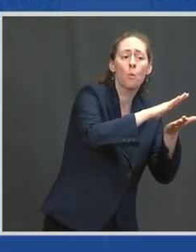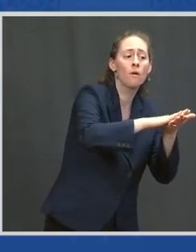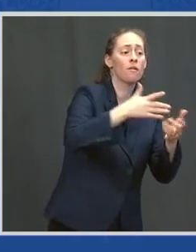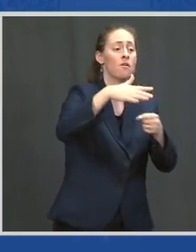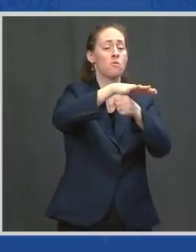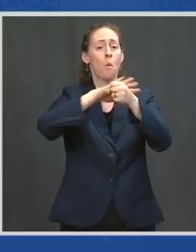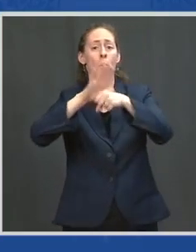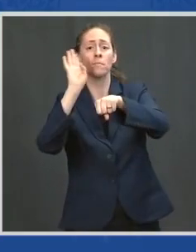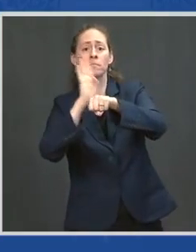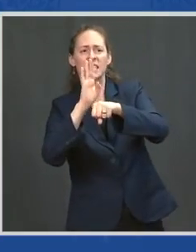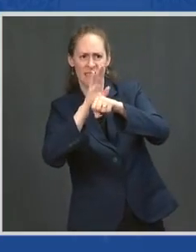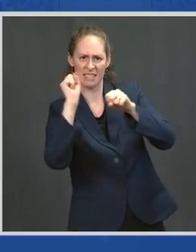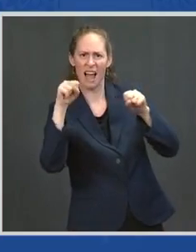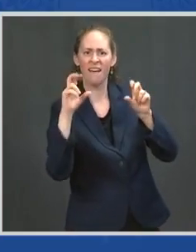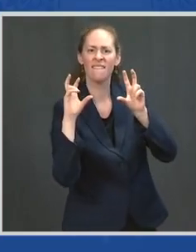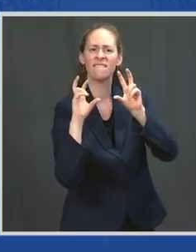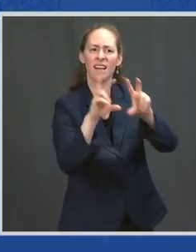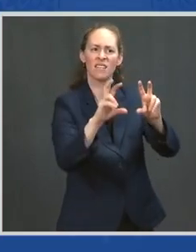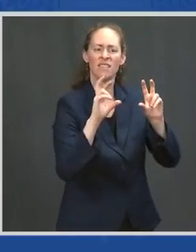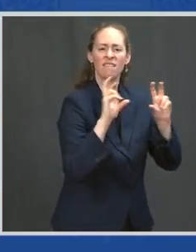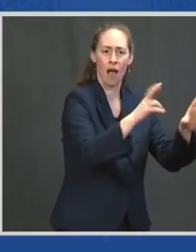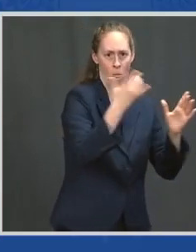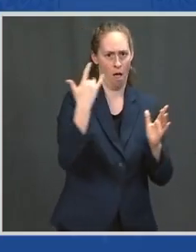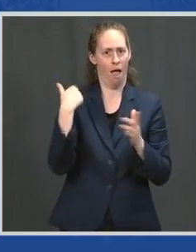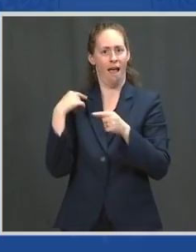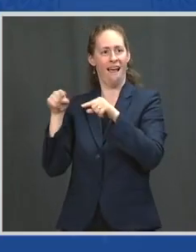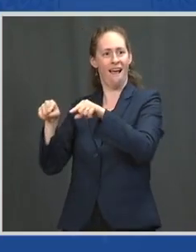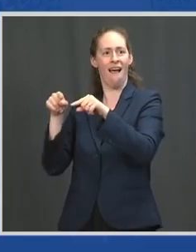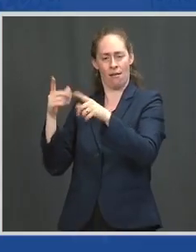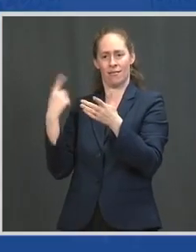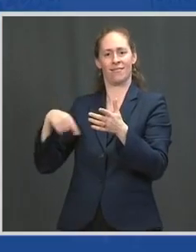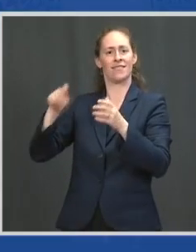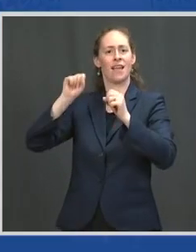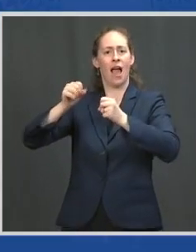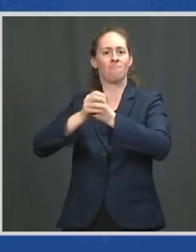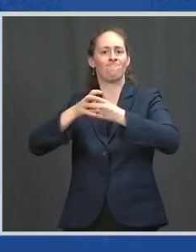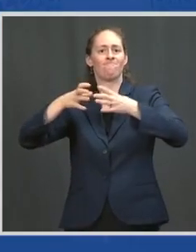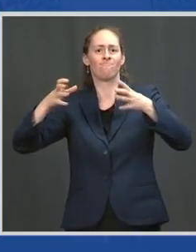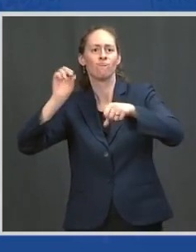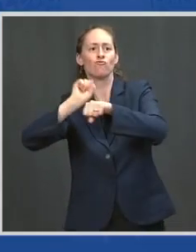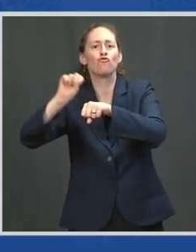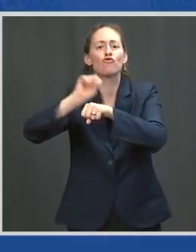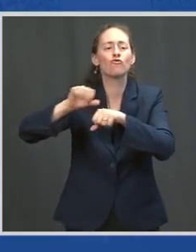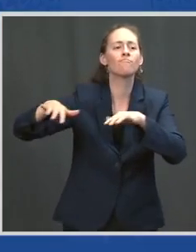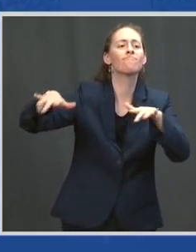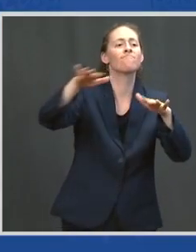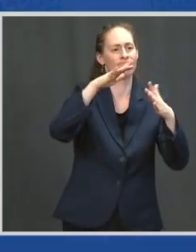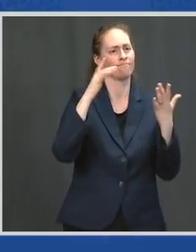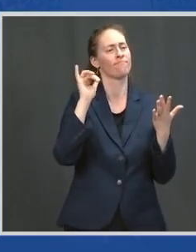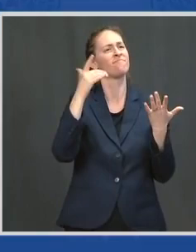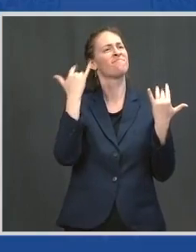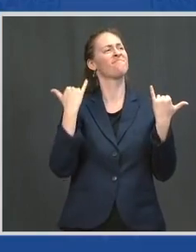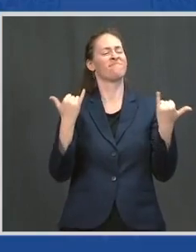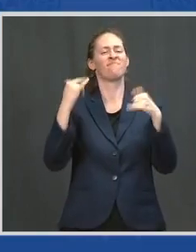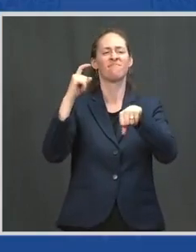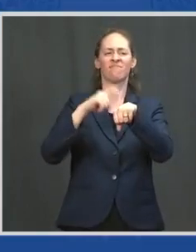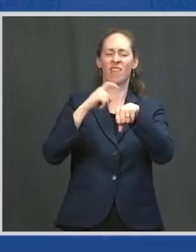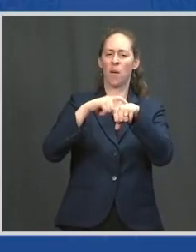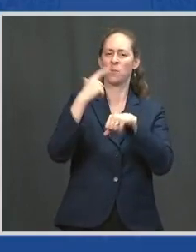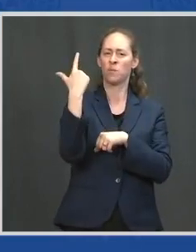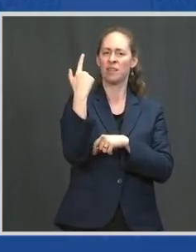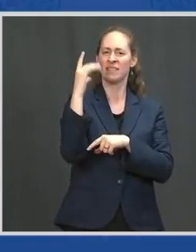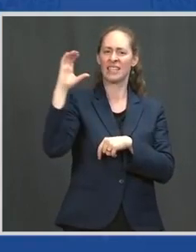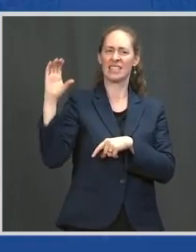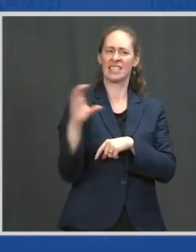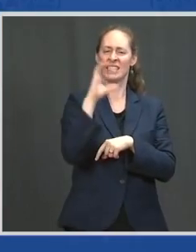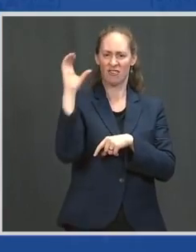skills to our workforce, helping us to meet the challenges of the 21st century. That's why we